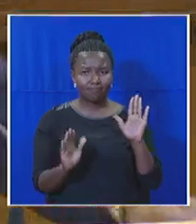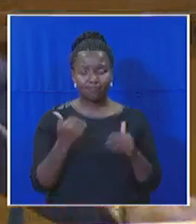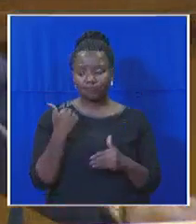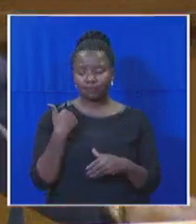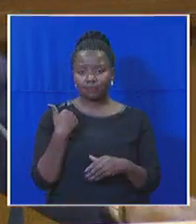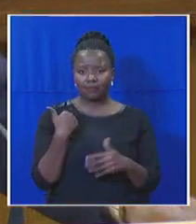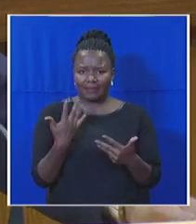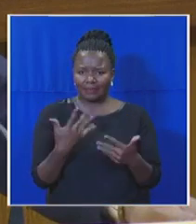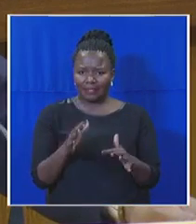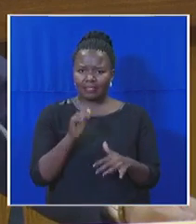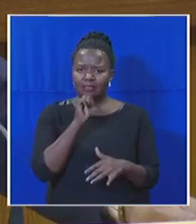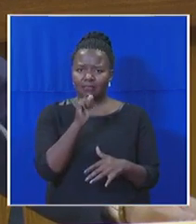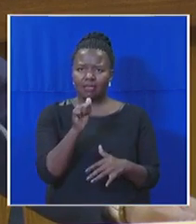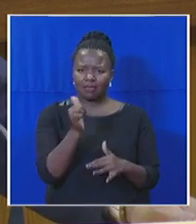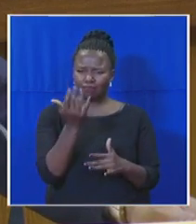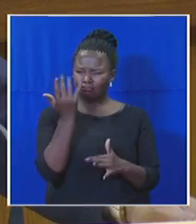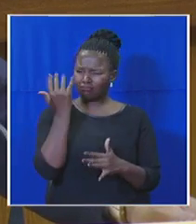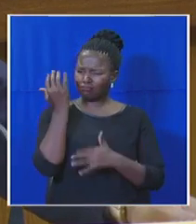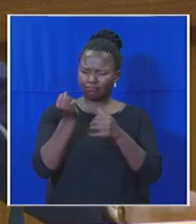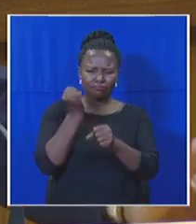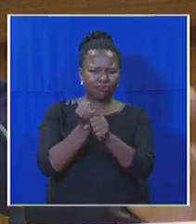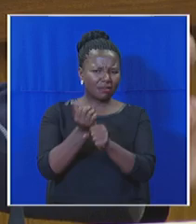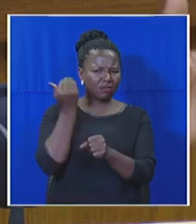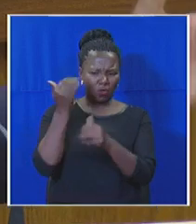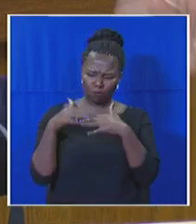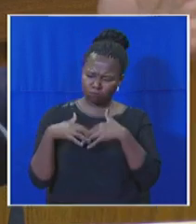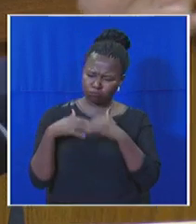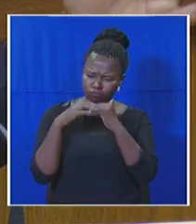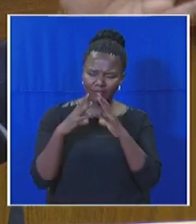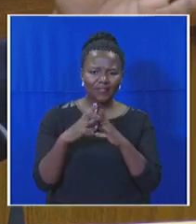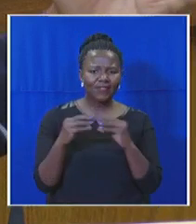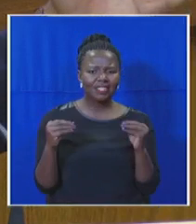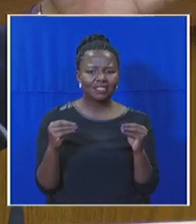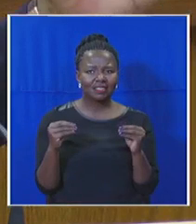Established decades ago. And we have